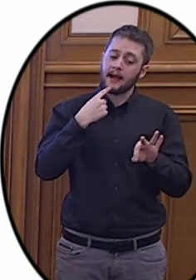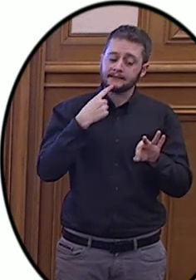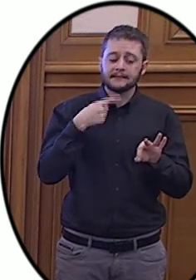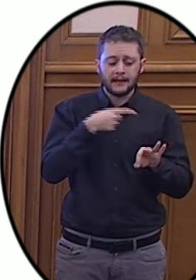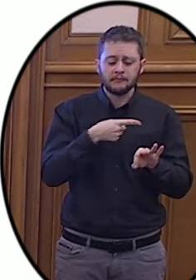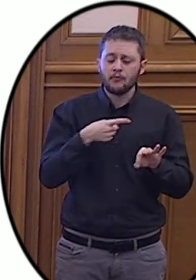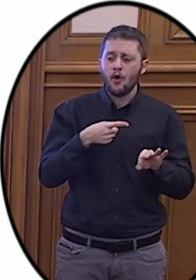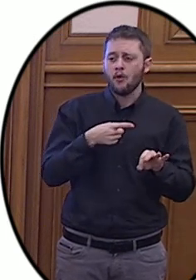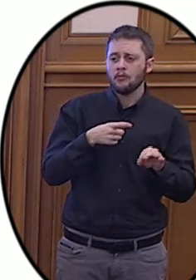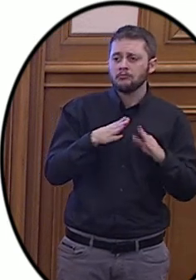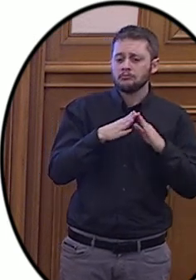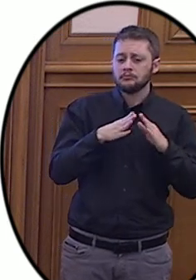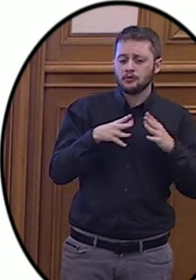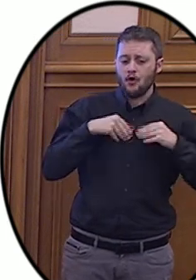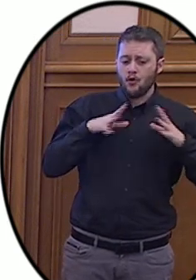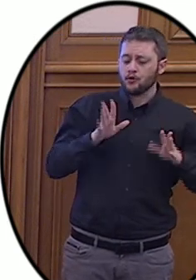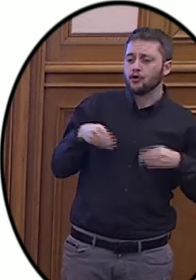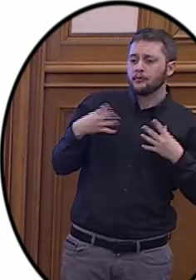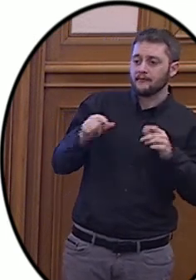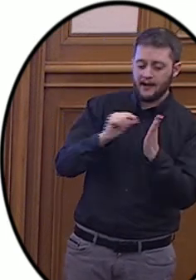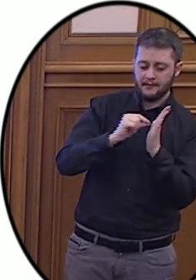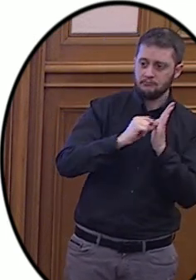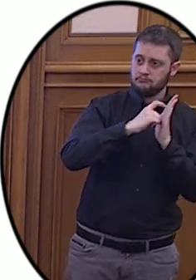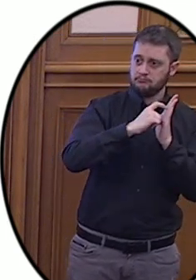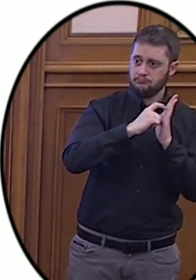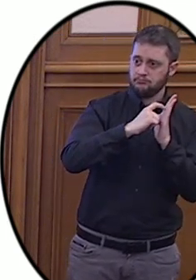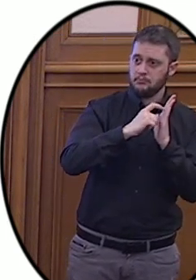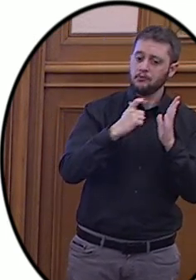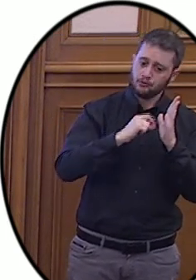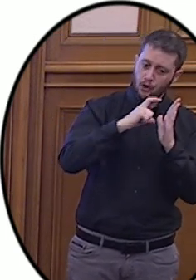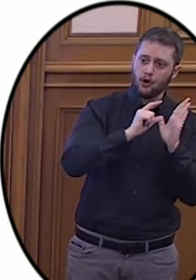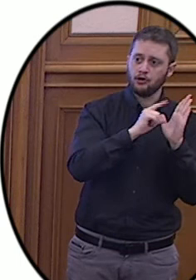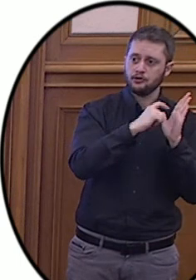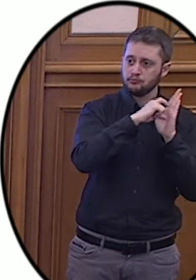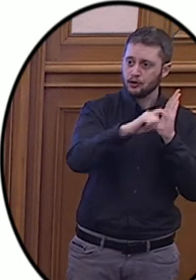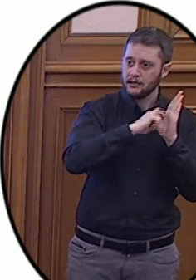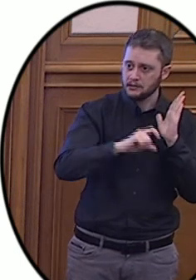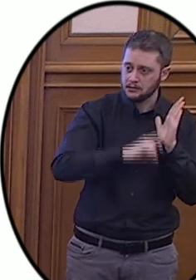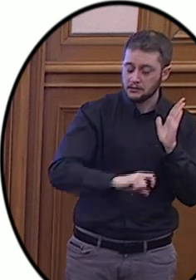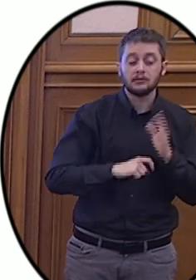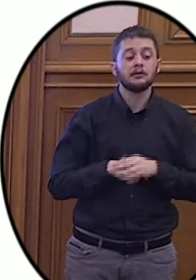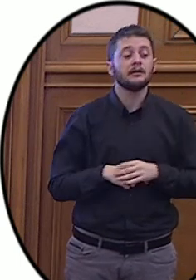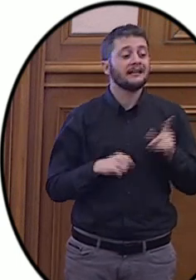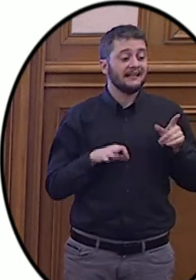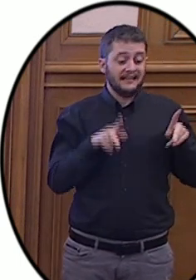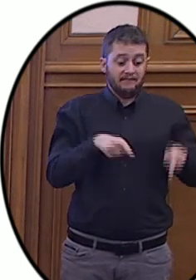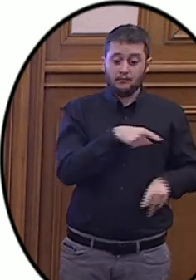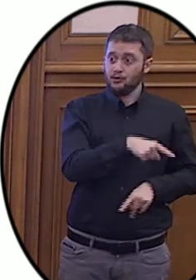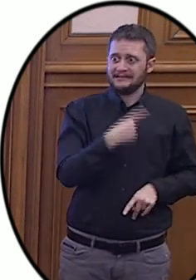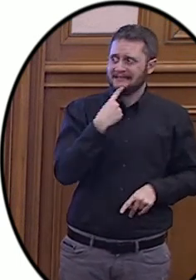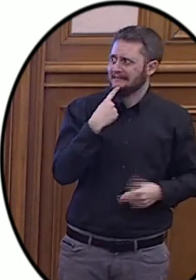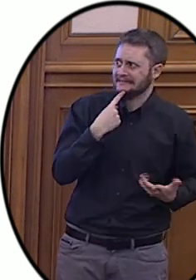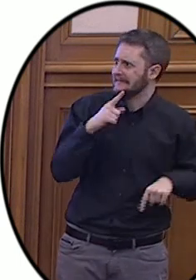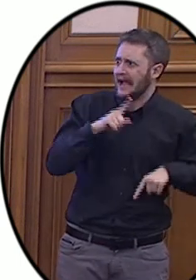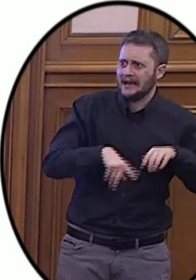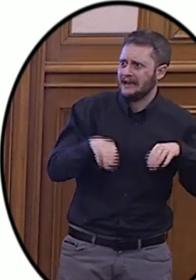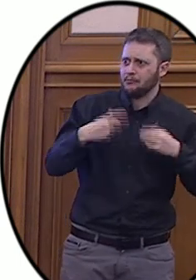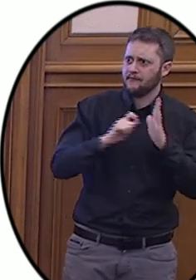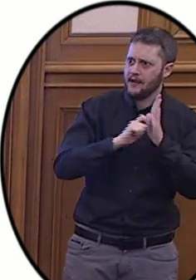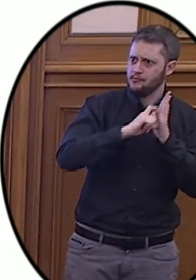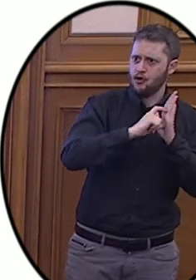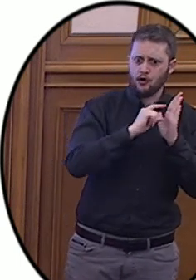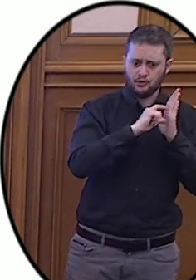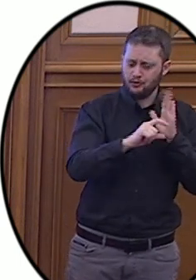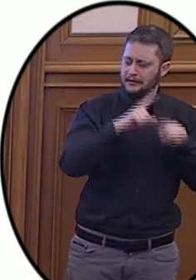of an application form. If a housing provider said, our printer's broken, or I don't know how to do that on our computer,